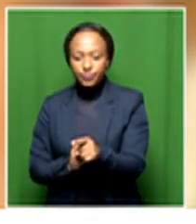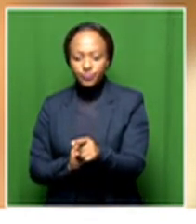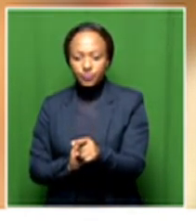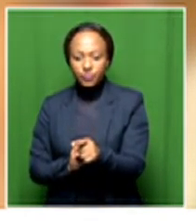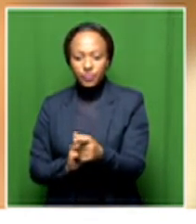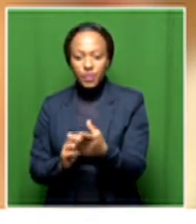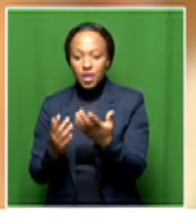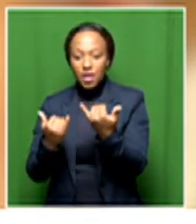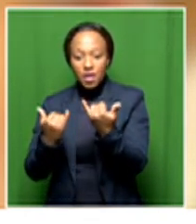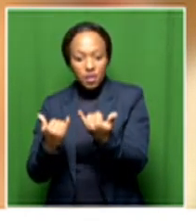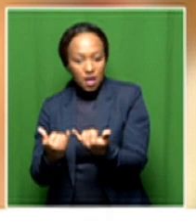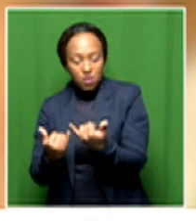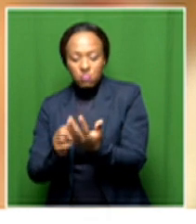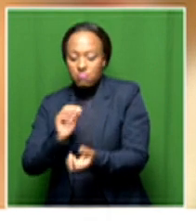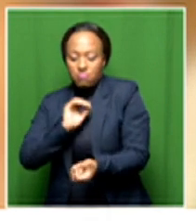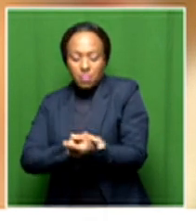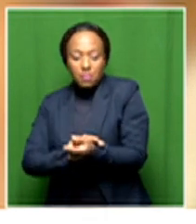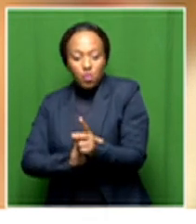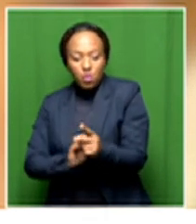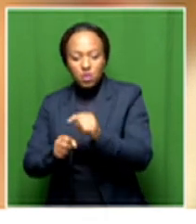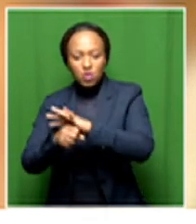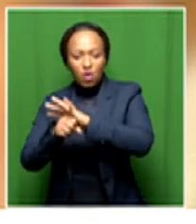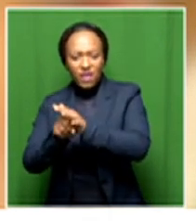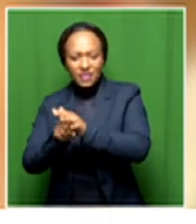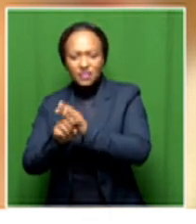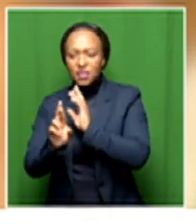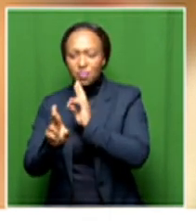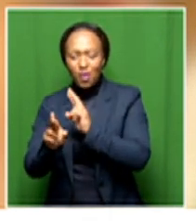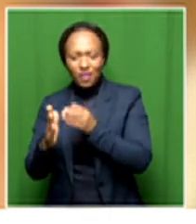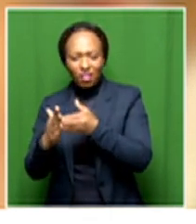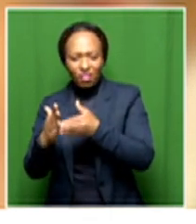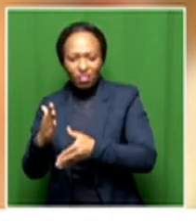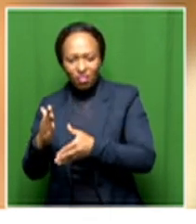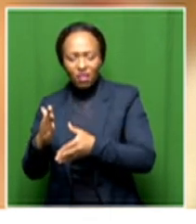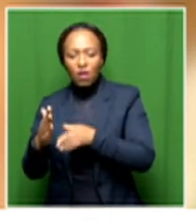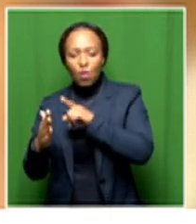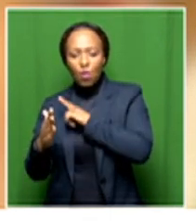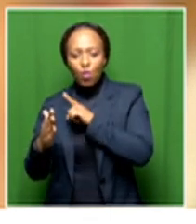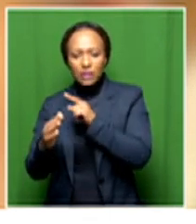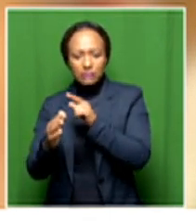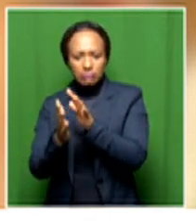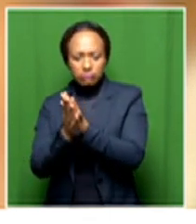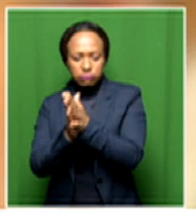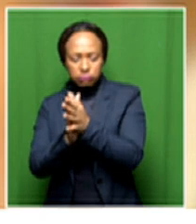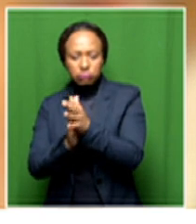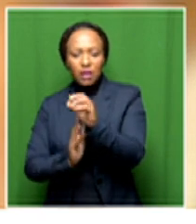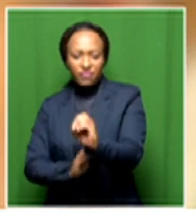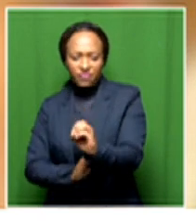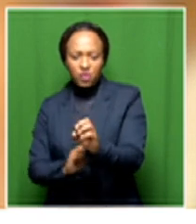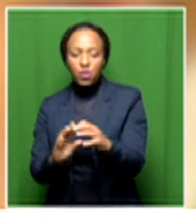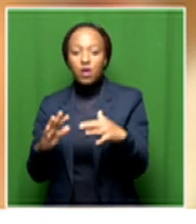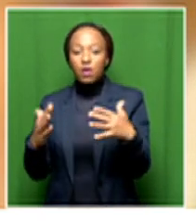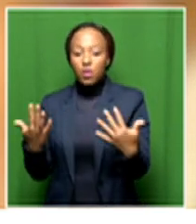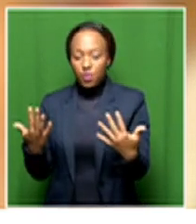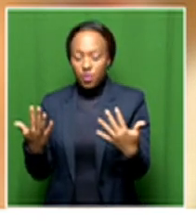which has resulted in COVID responses to this being affected in ways